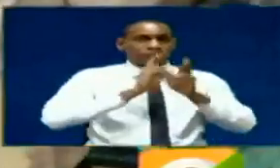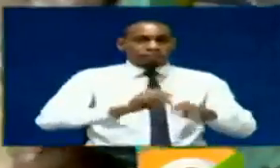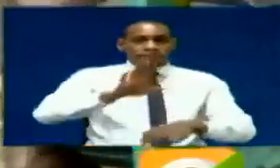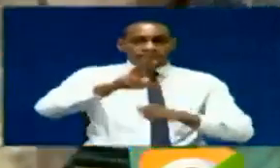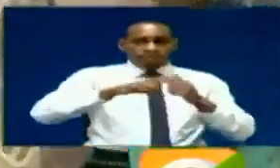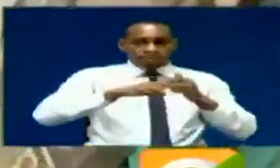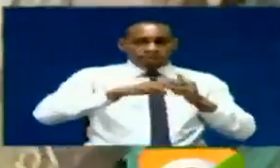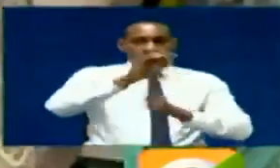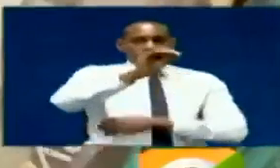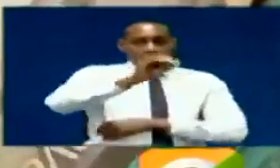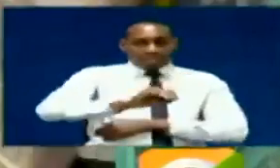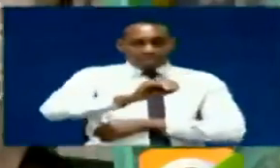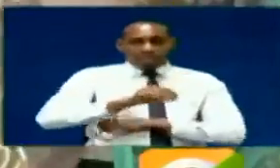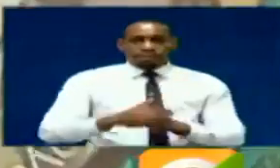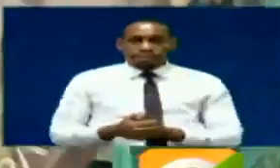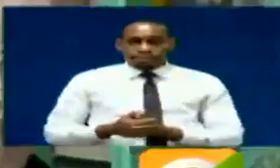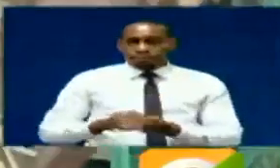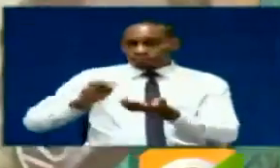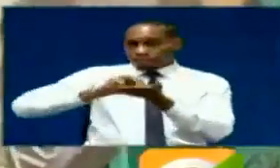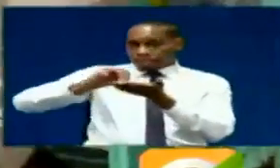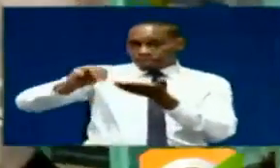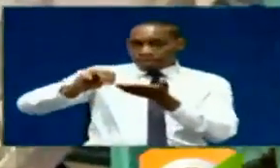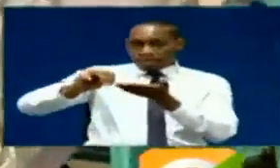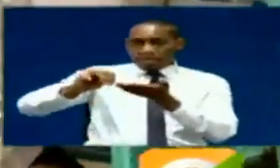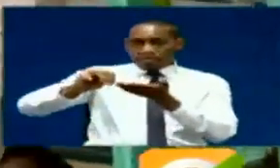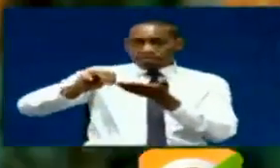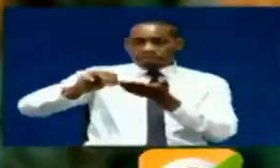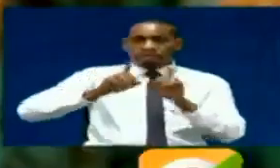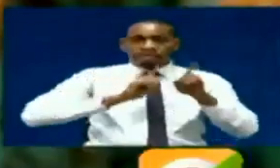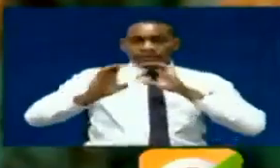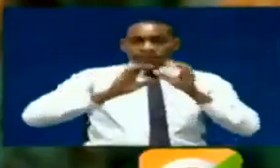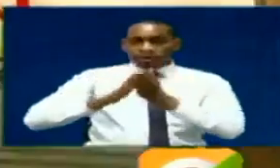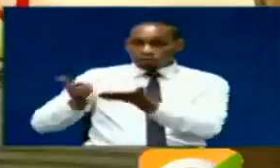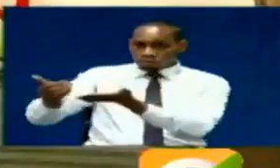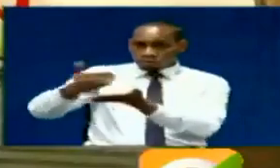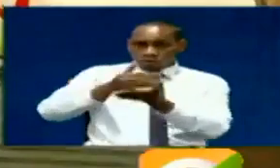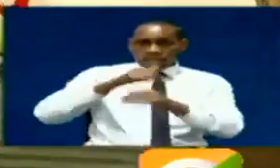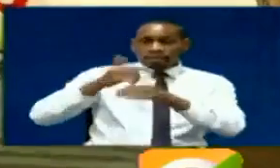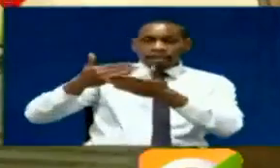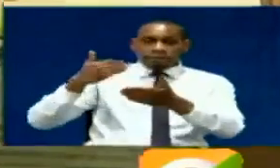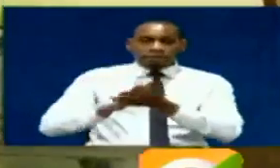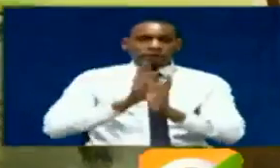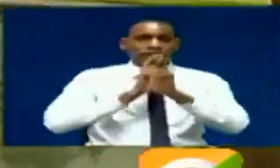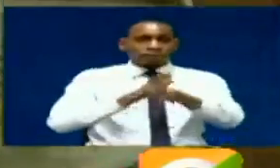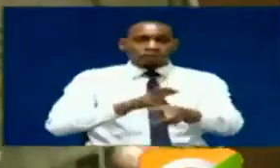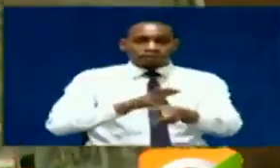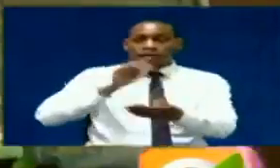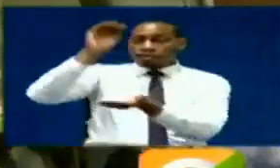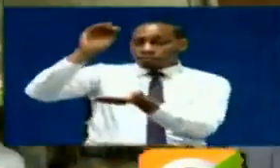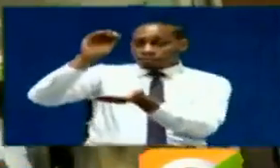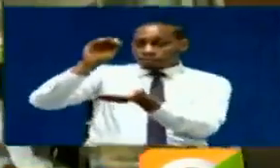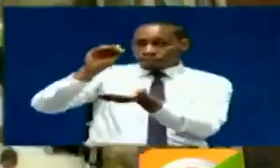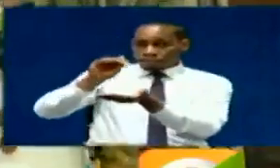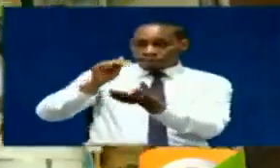57% rate. M-Pesa, the bell of the ball of Safaricom's revenue in the recent past, however, posted a marginal